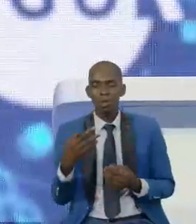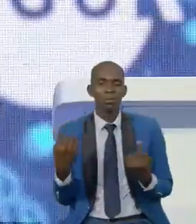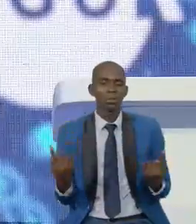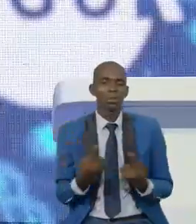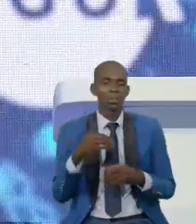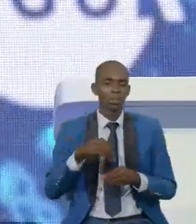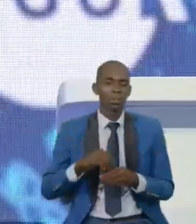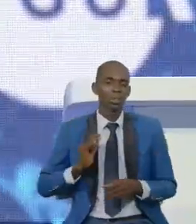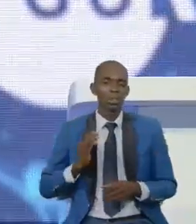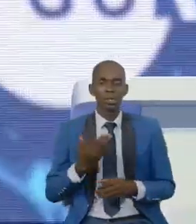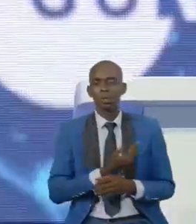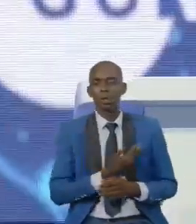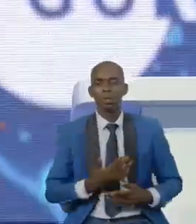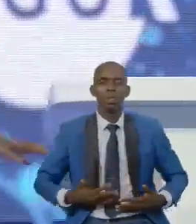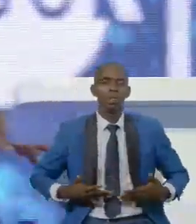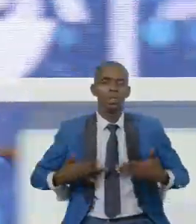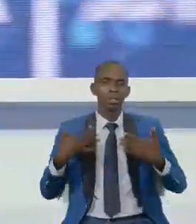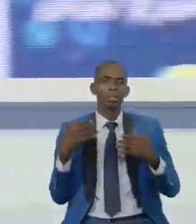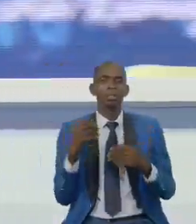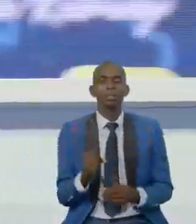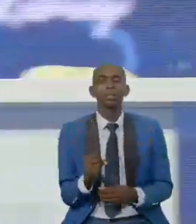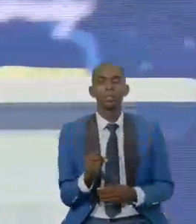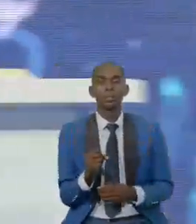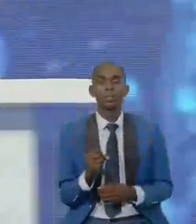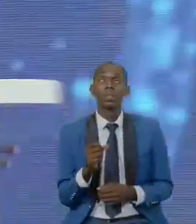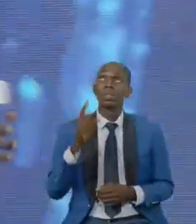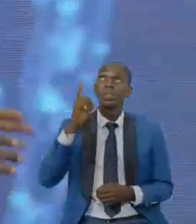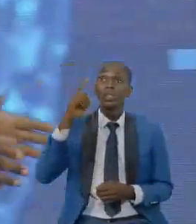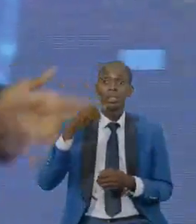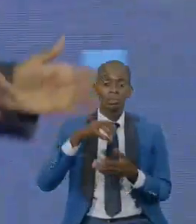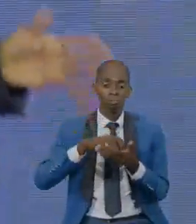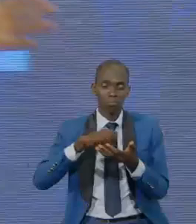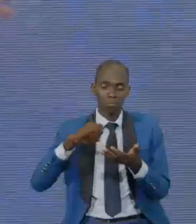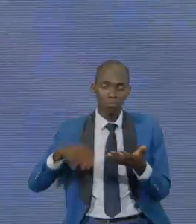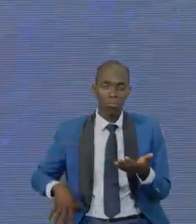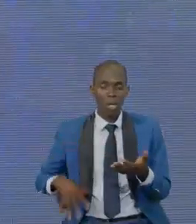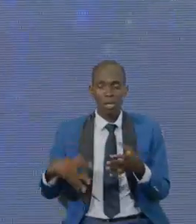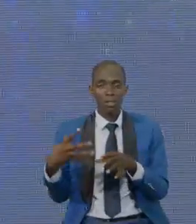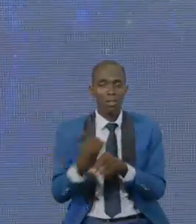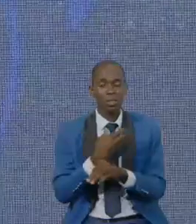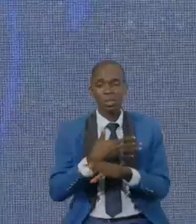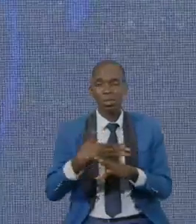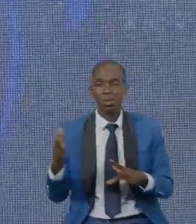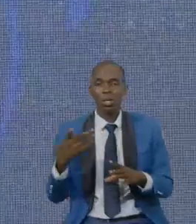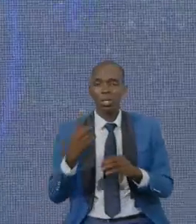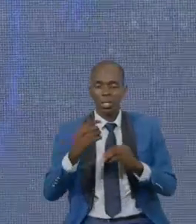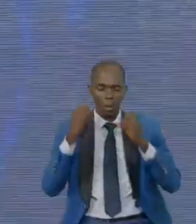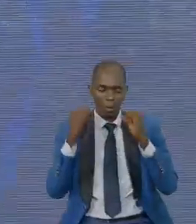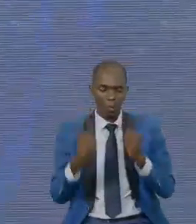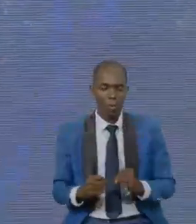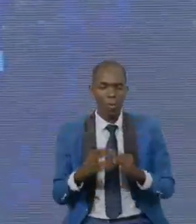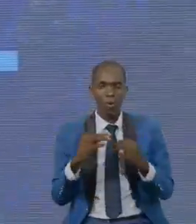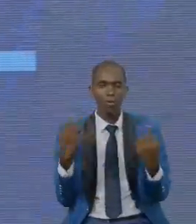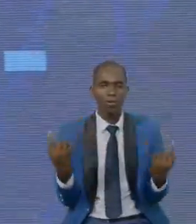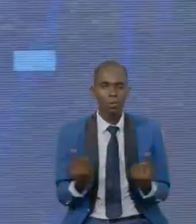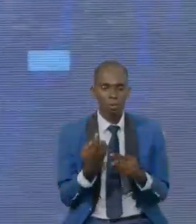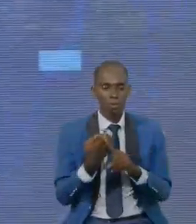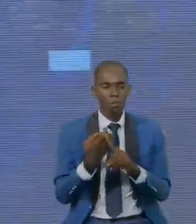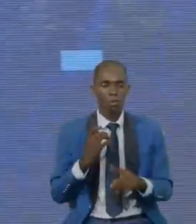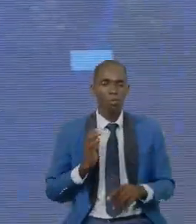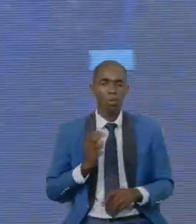lives. He takes away the power of sin from our lives.